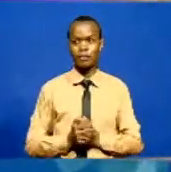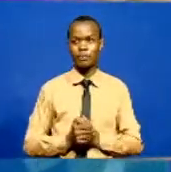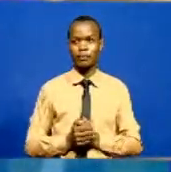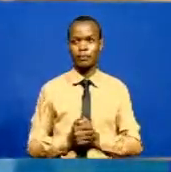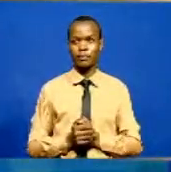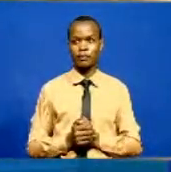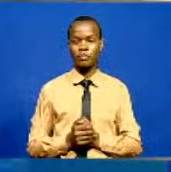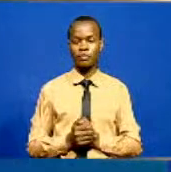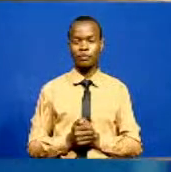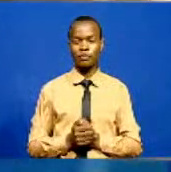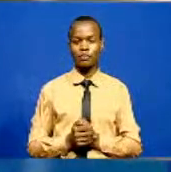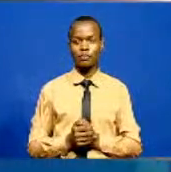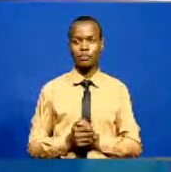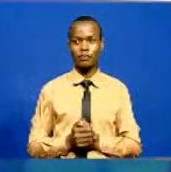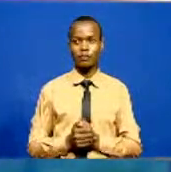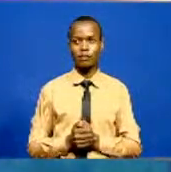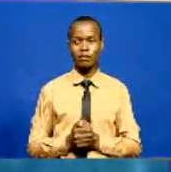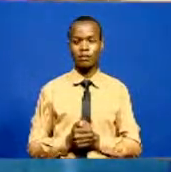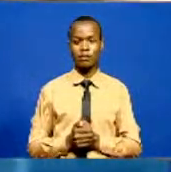seat.